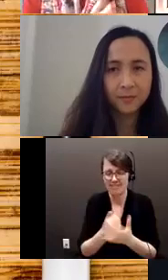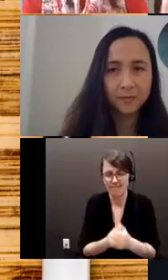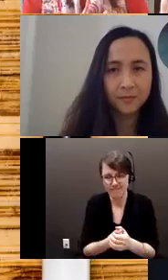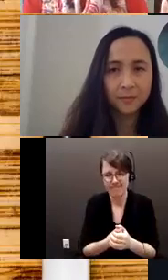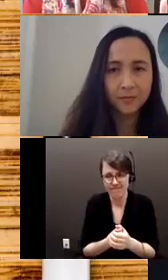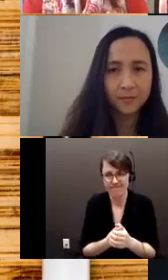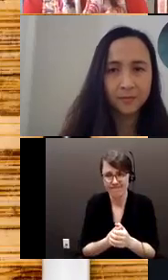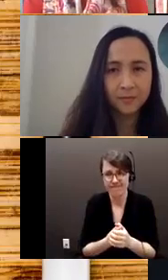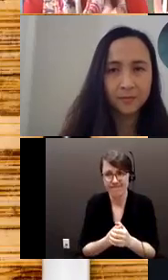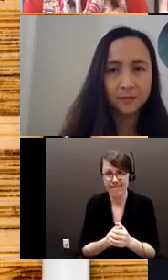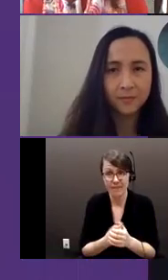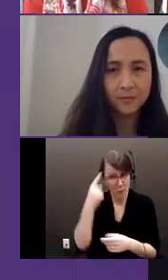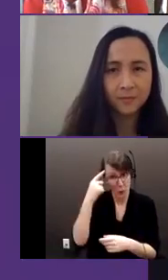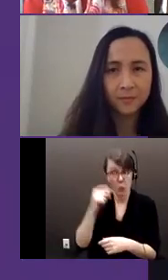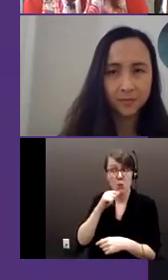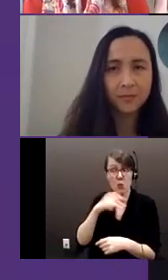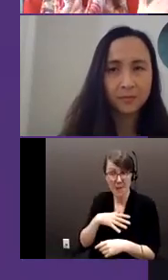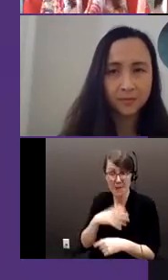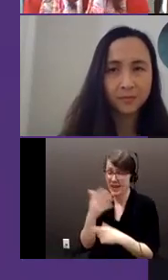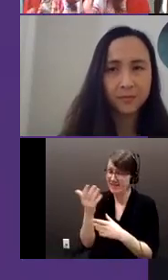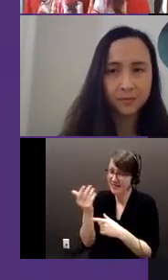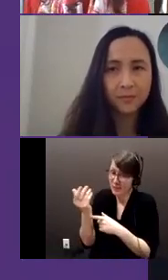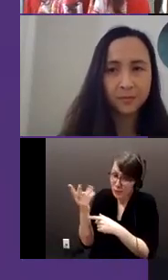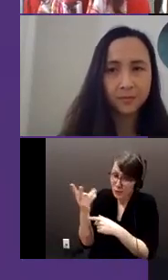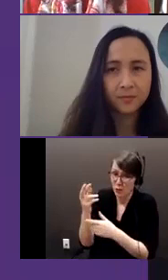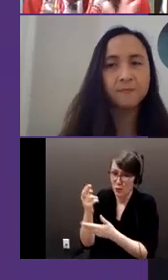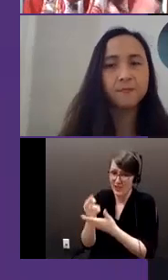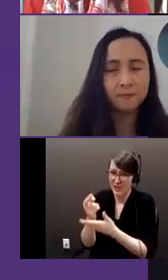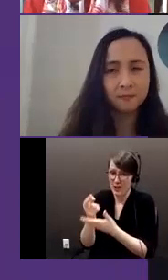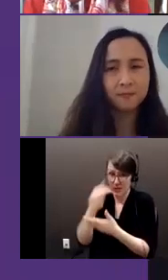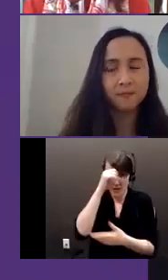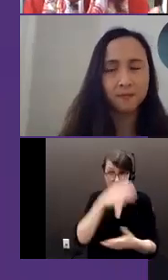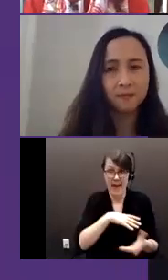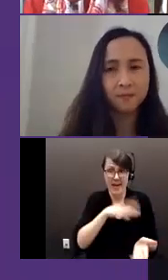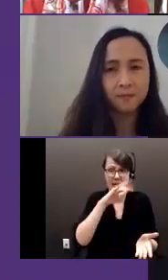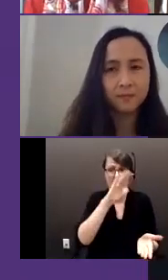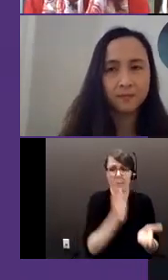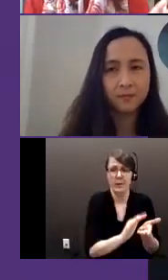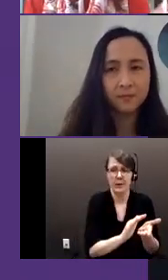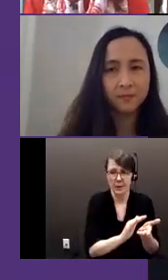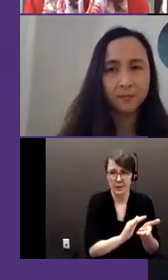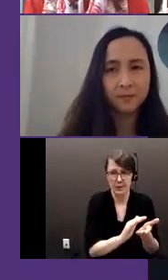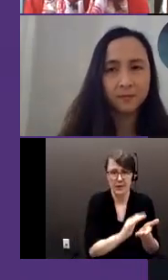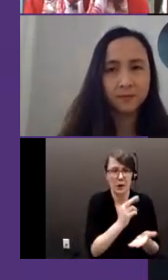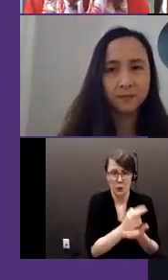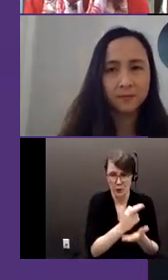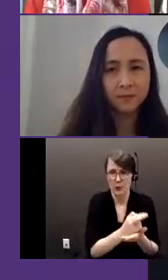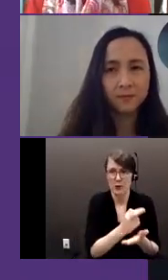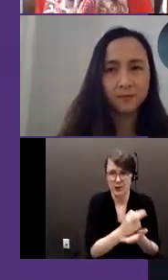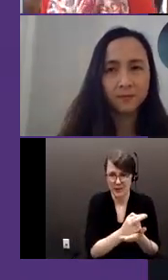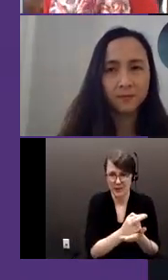enough resources for women, let alone men, which is why at the center, we have in